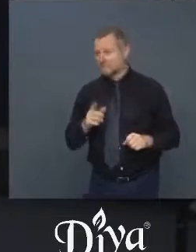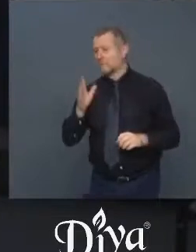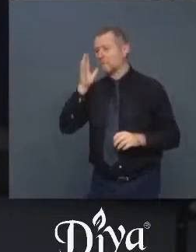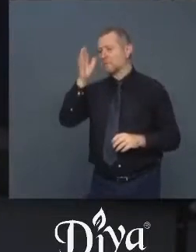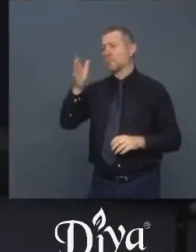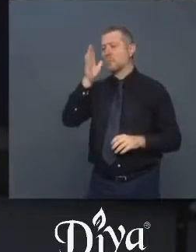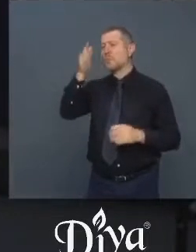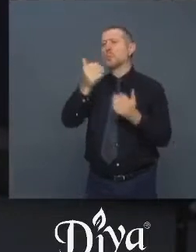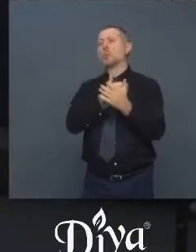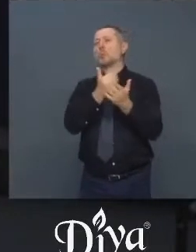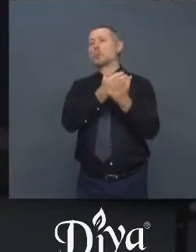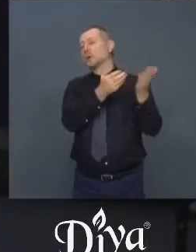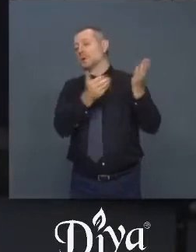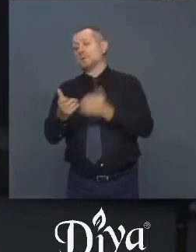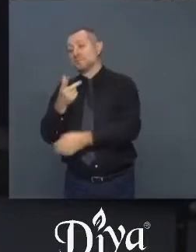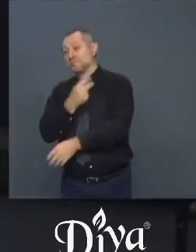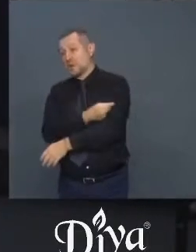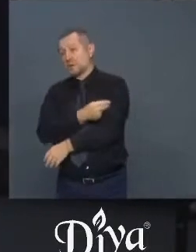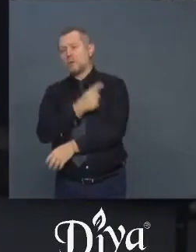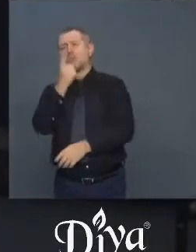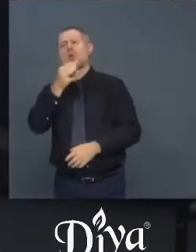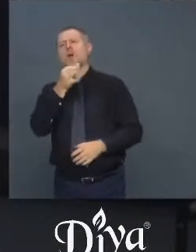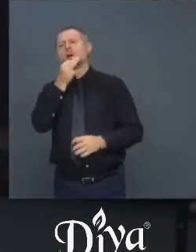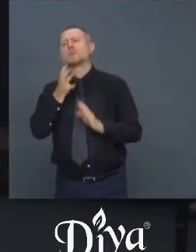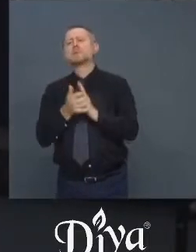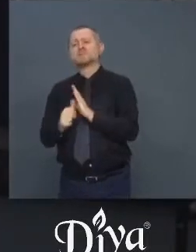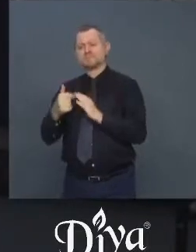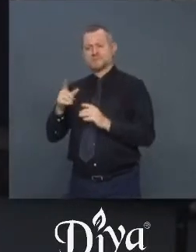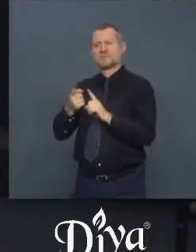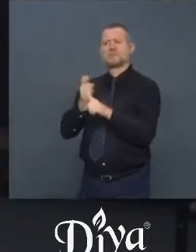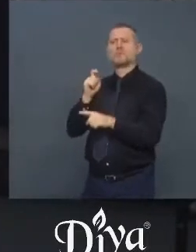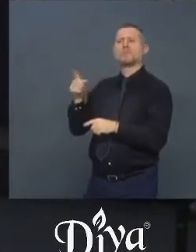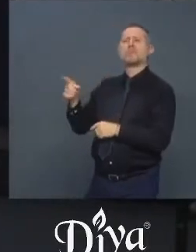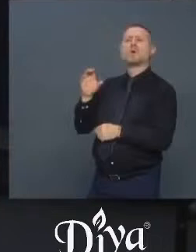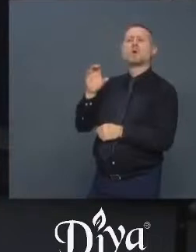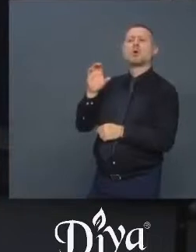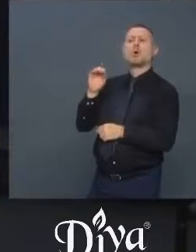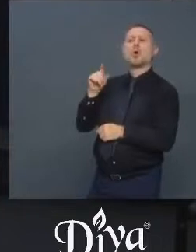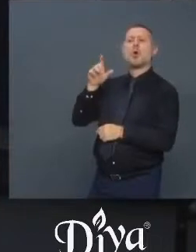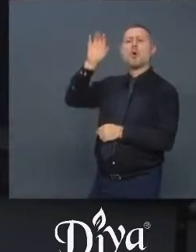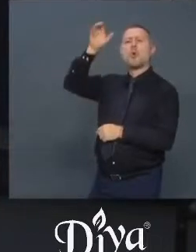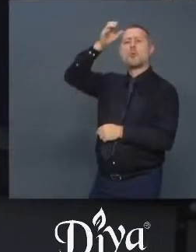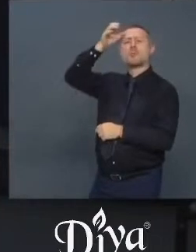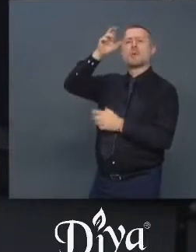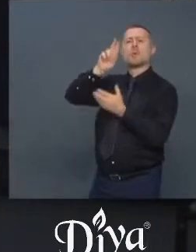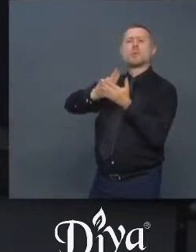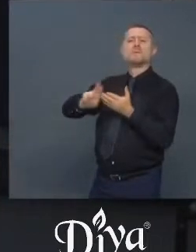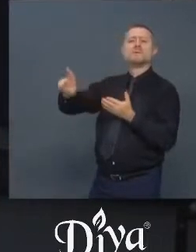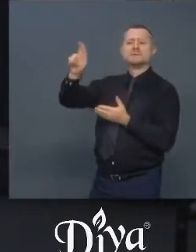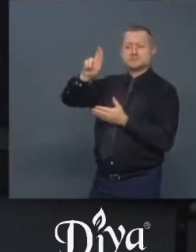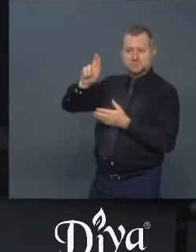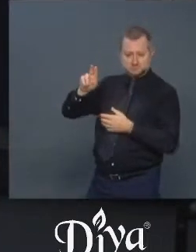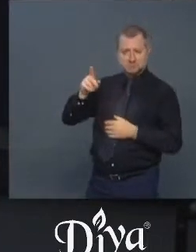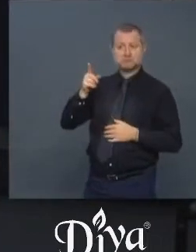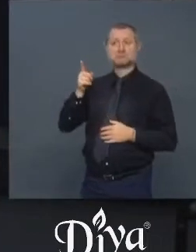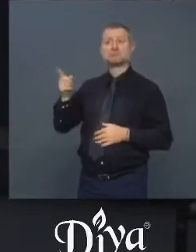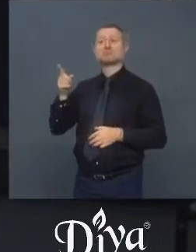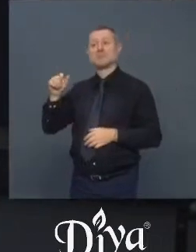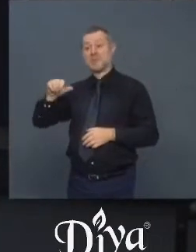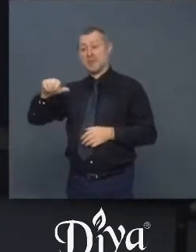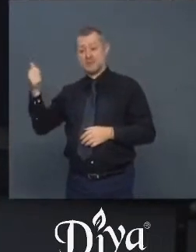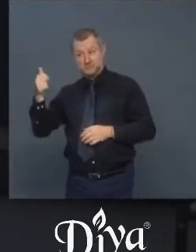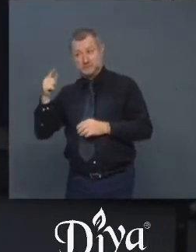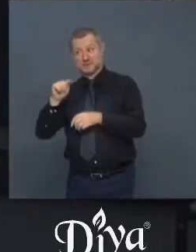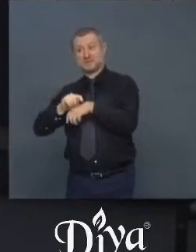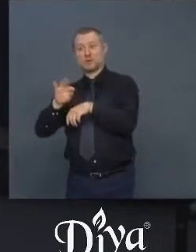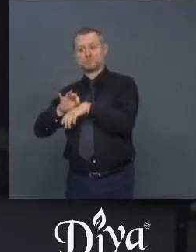One expert I talked to from Columbia University noted that the other task force charged with overseeing the distribution